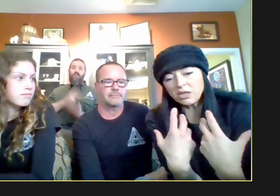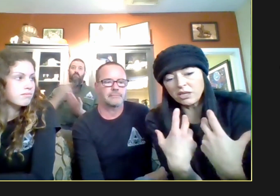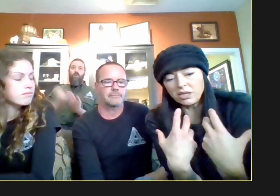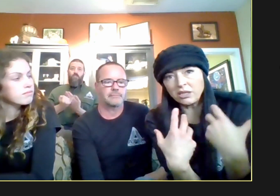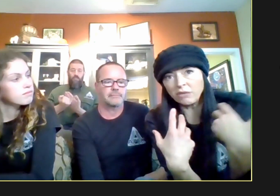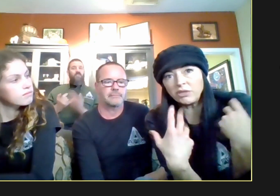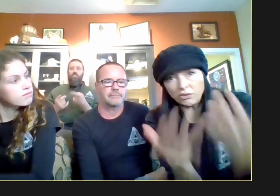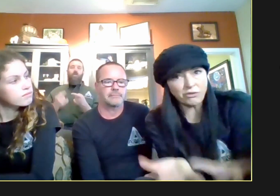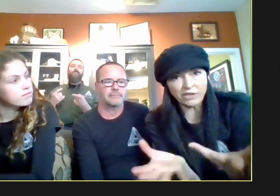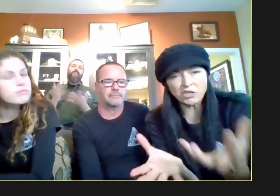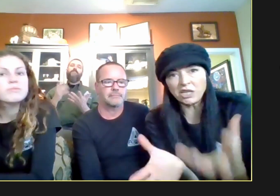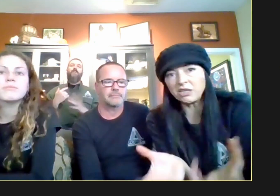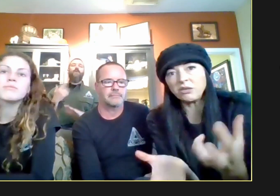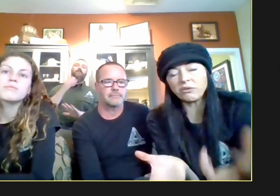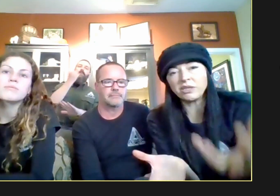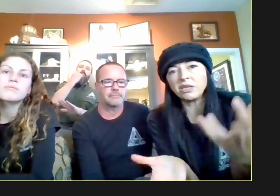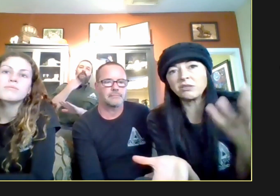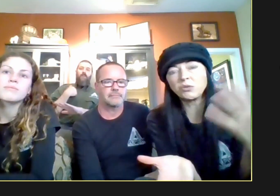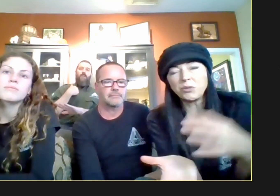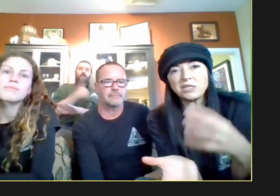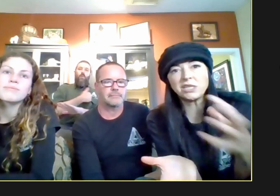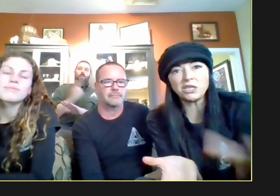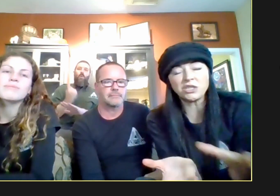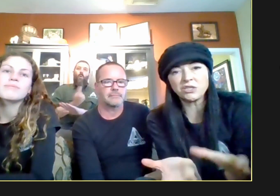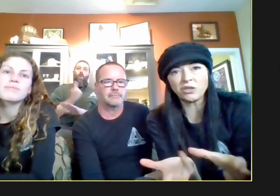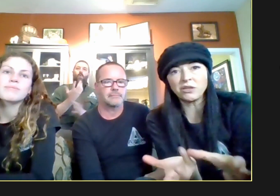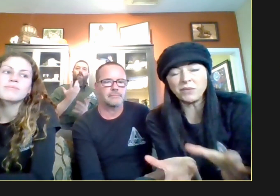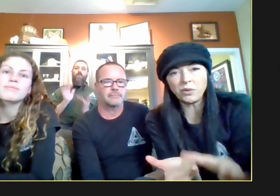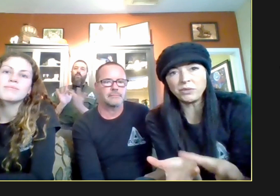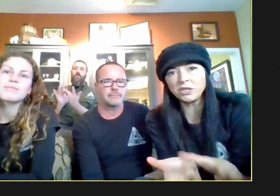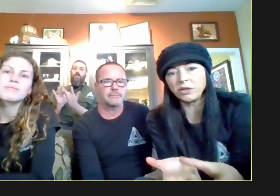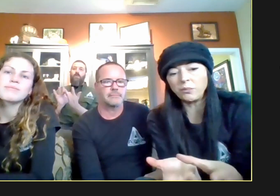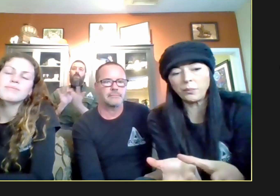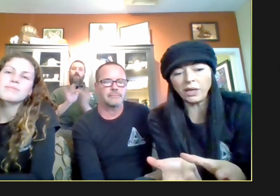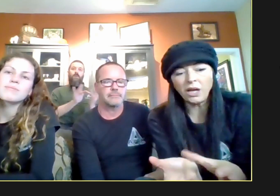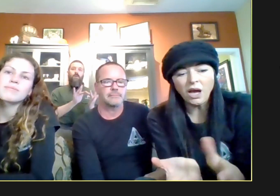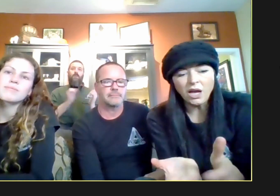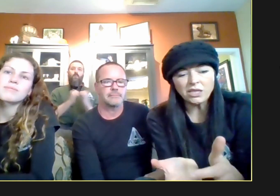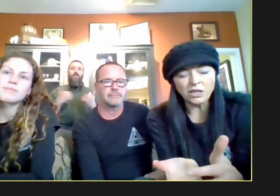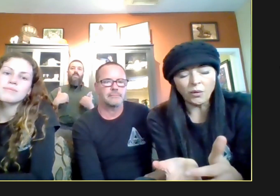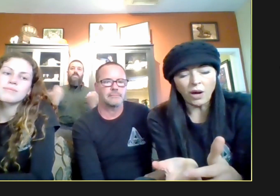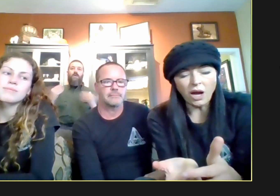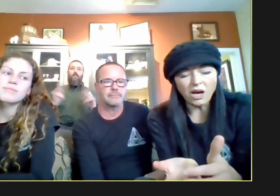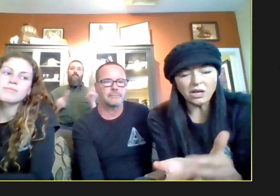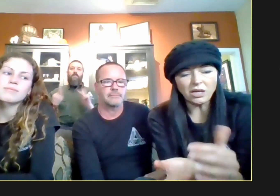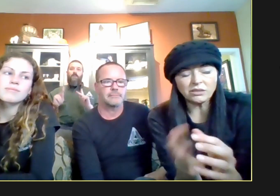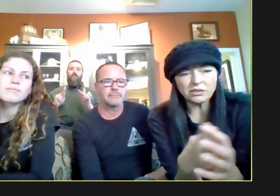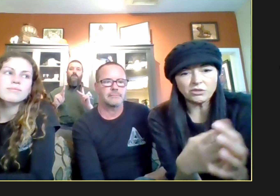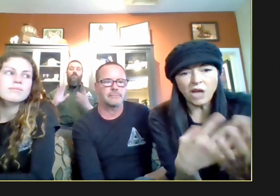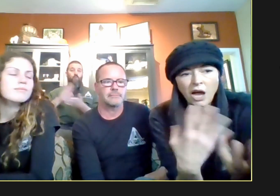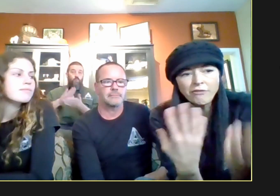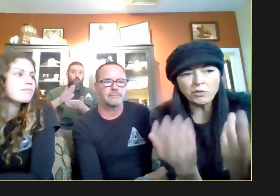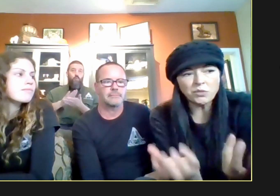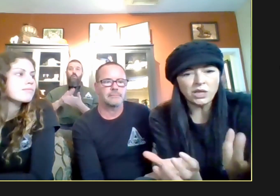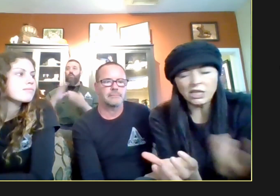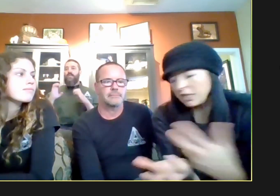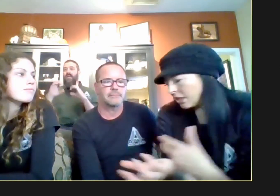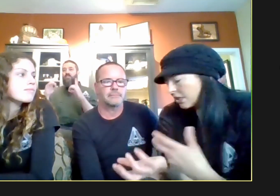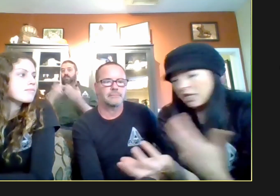we're always looking for ways to reach the, youth and educate youth, and school presentations are the main way we do it. But,